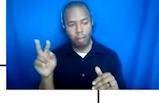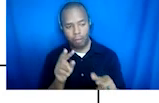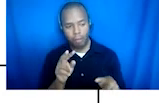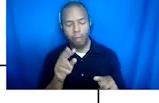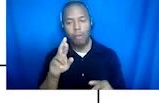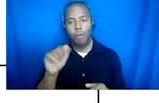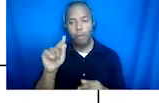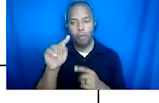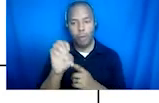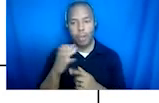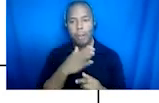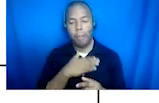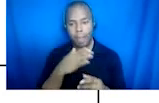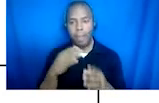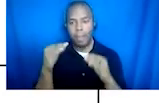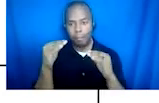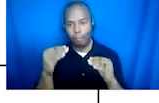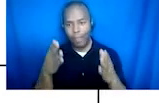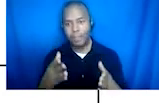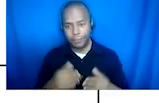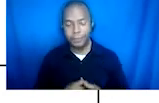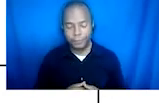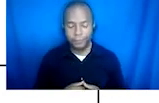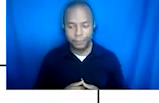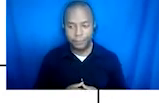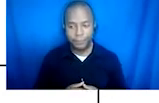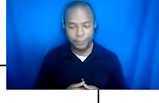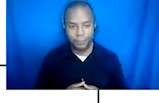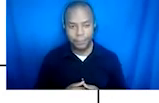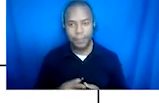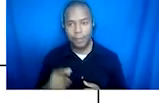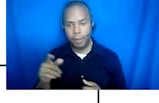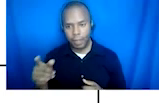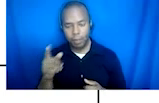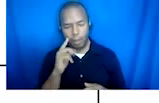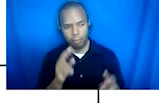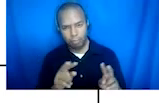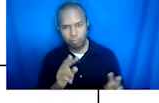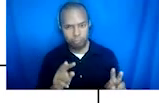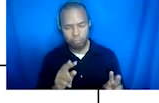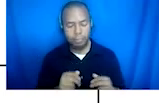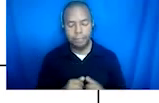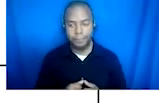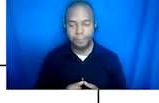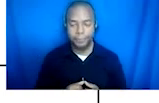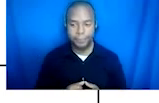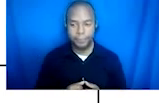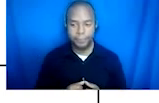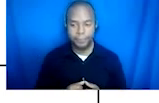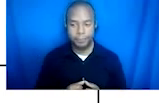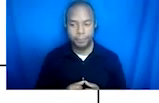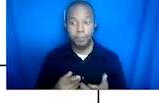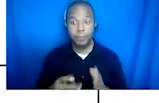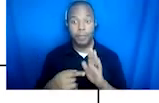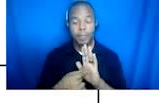that college and I don't know who they are. And so they would correlate there. And the one that's forensic